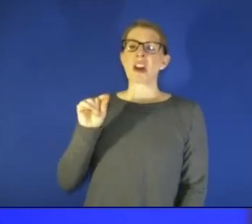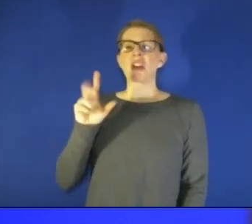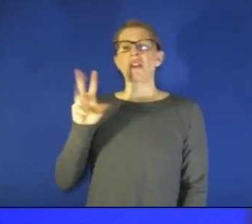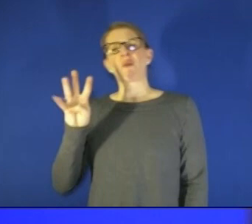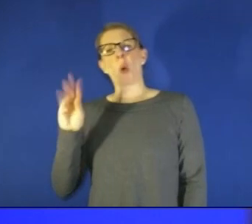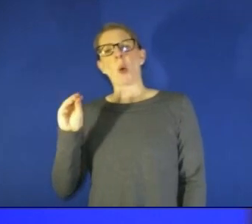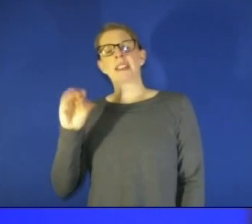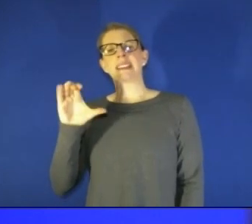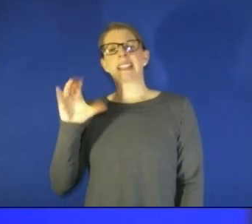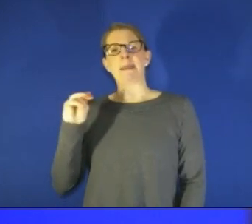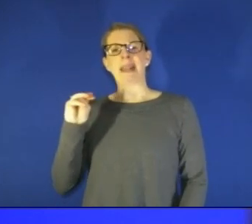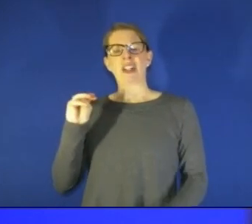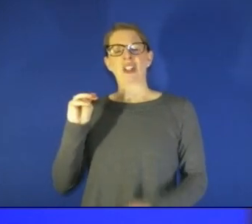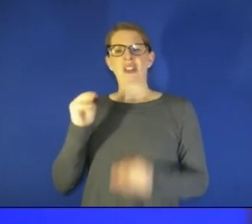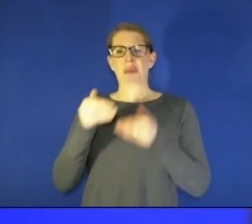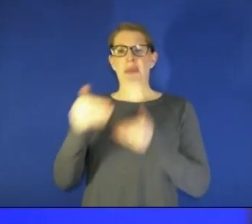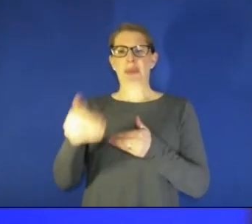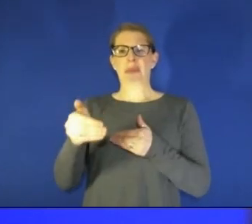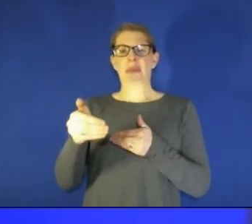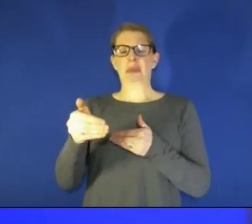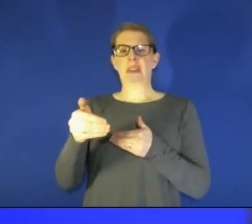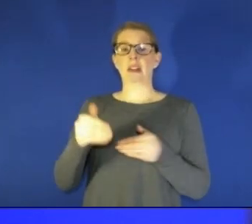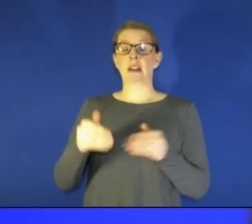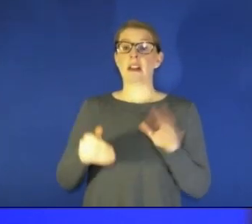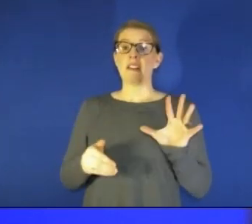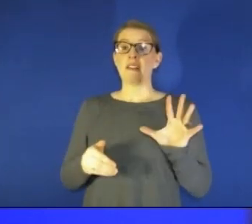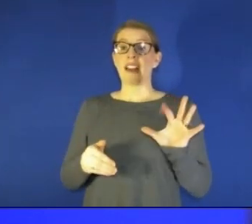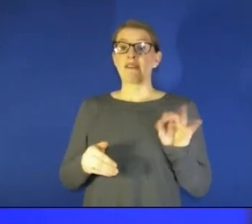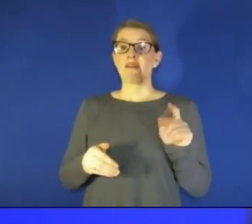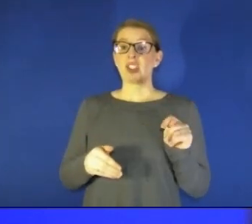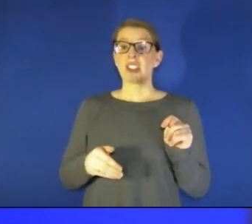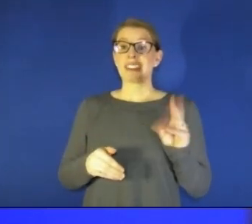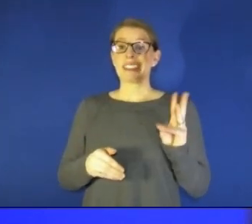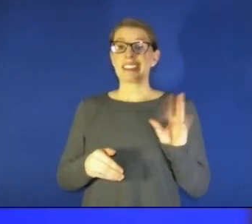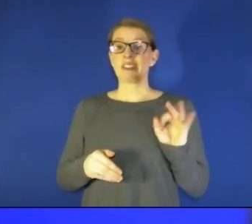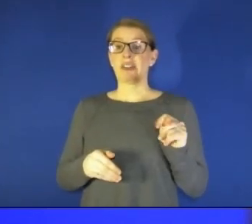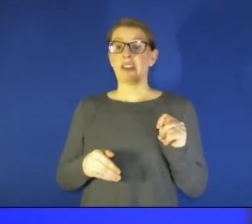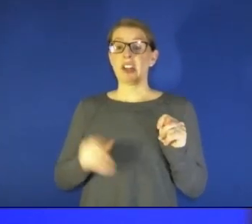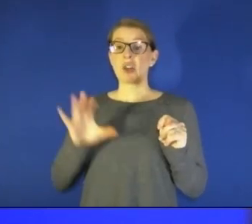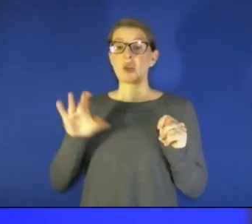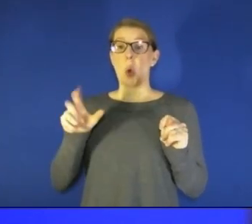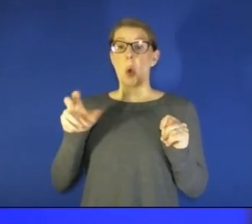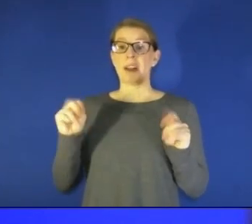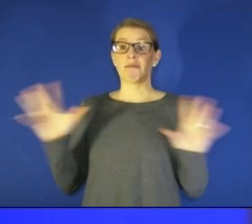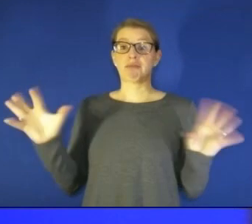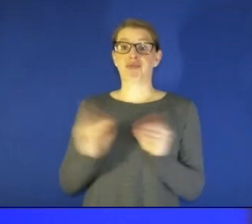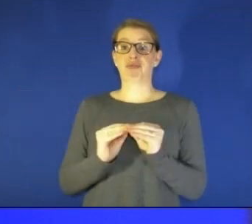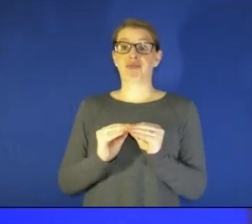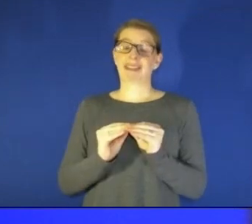not that far in a 5-foot, 6-foot colon, right? But